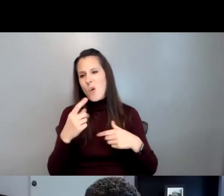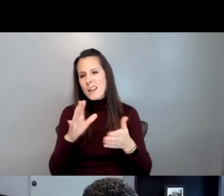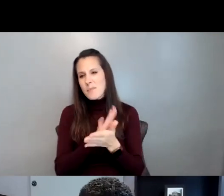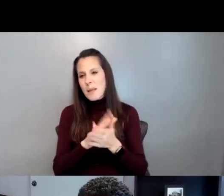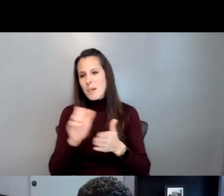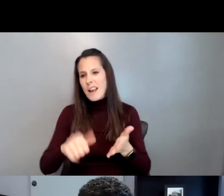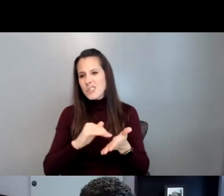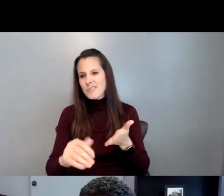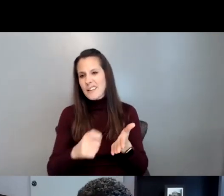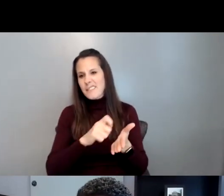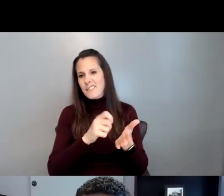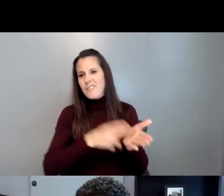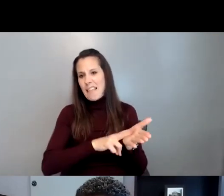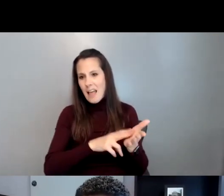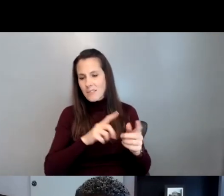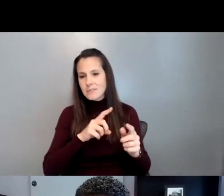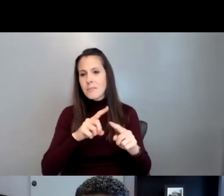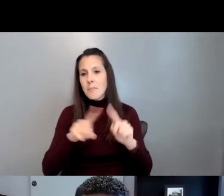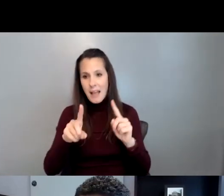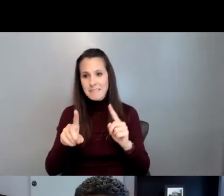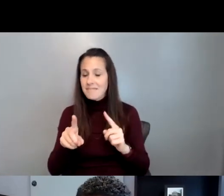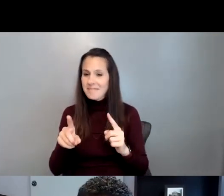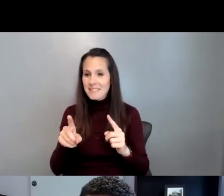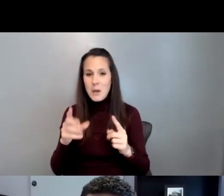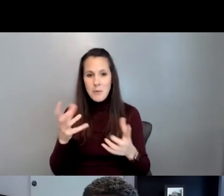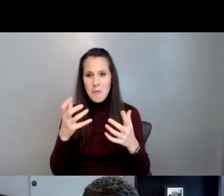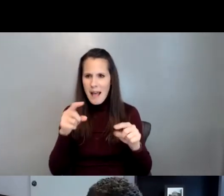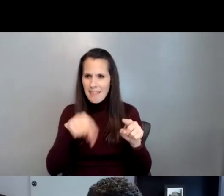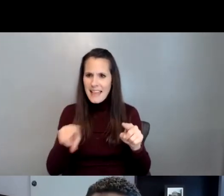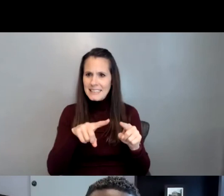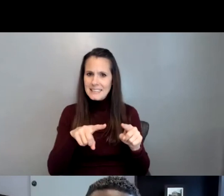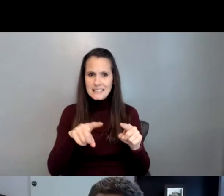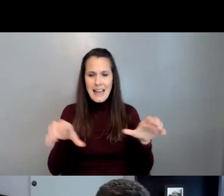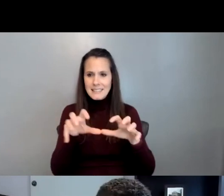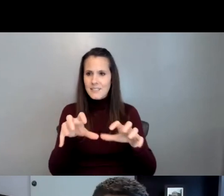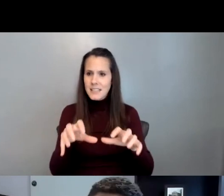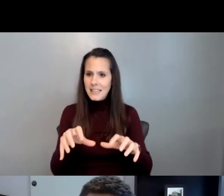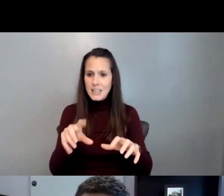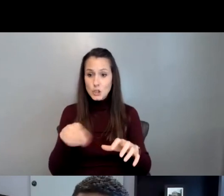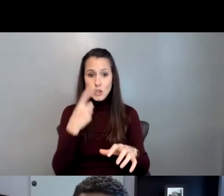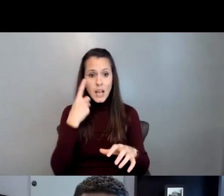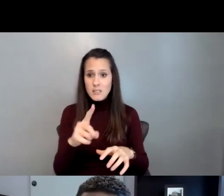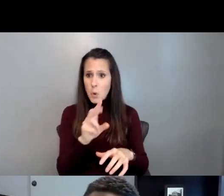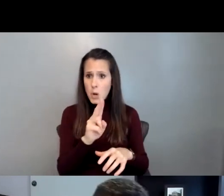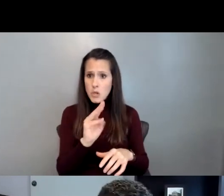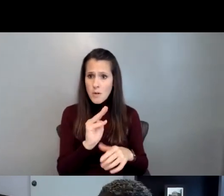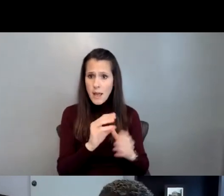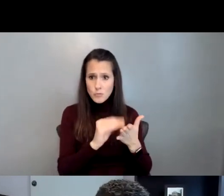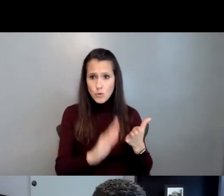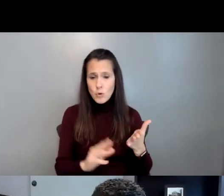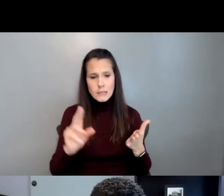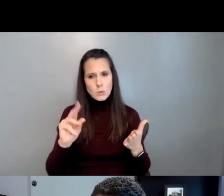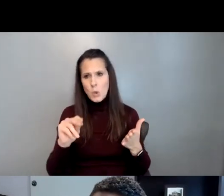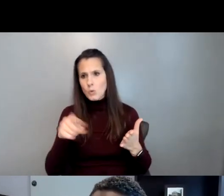a release form, but we are absolutely striving to then make sure that this is not something that is just for Michigan students or just for